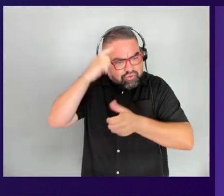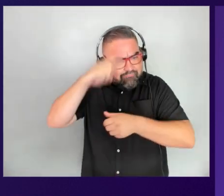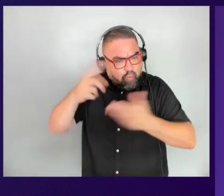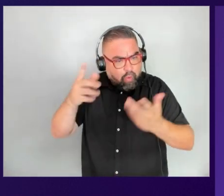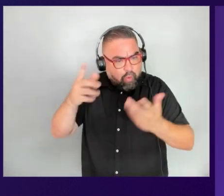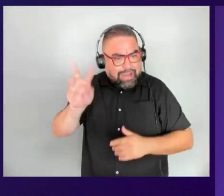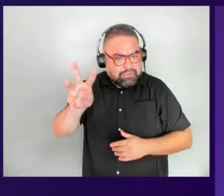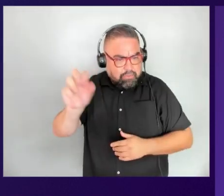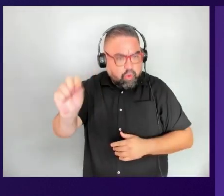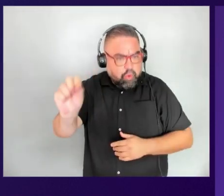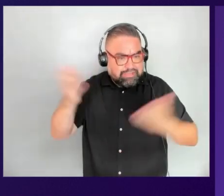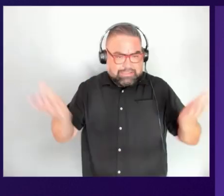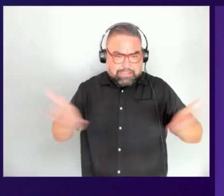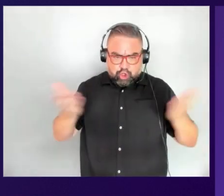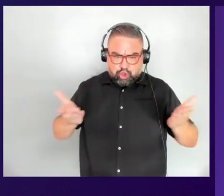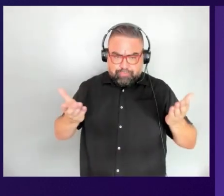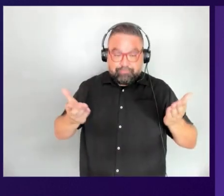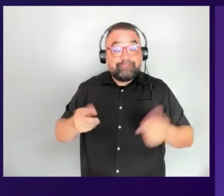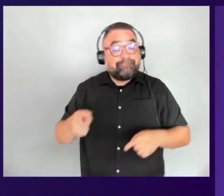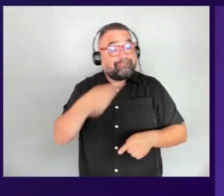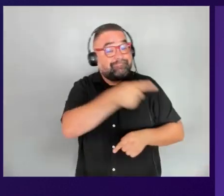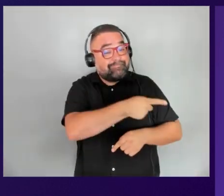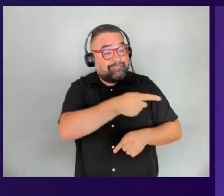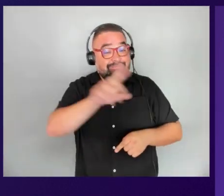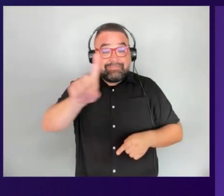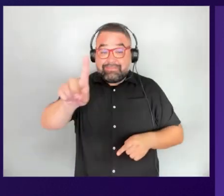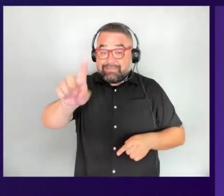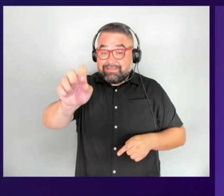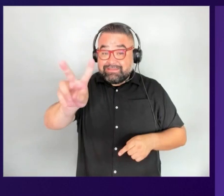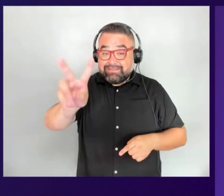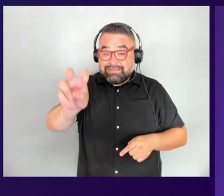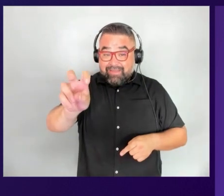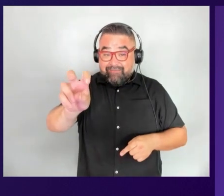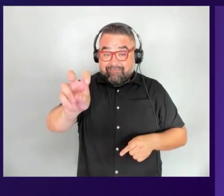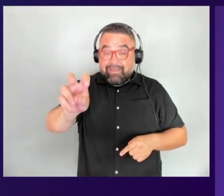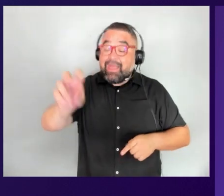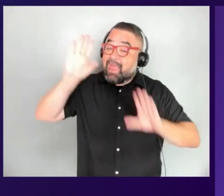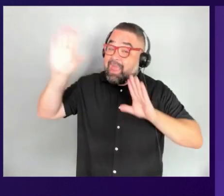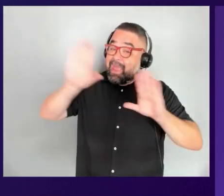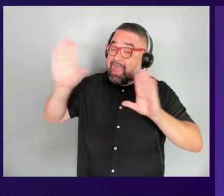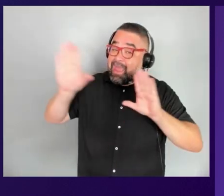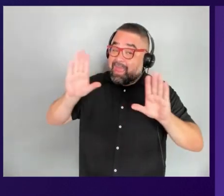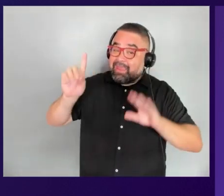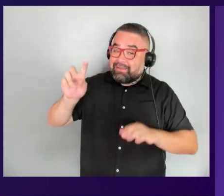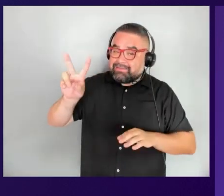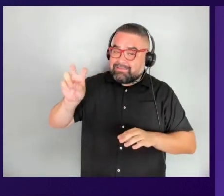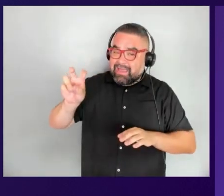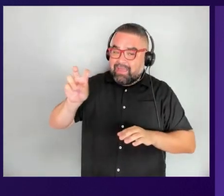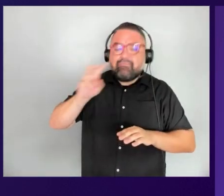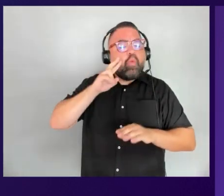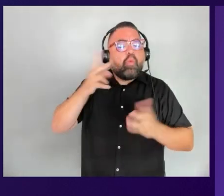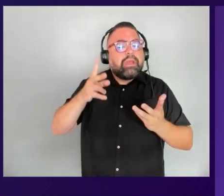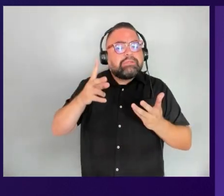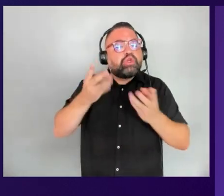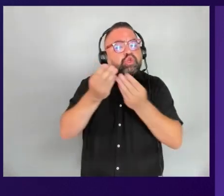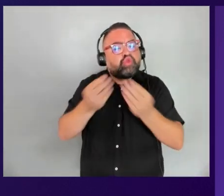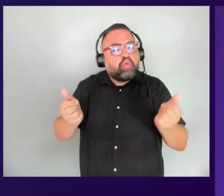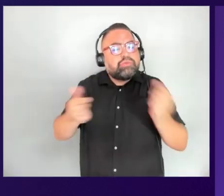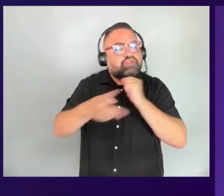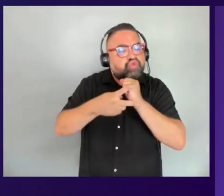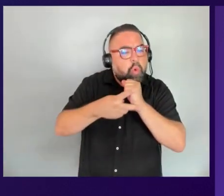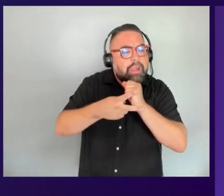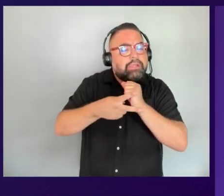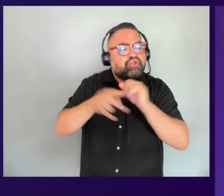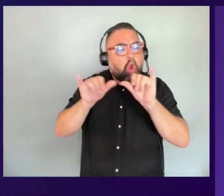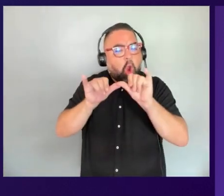AWS. I'm joined by my colleague, Dave DeLuca. Say hi, Dave. Hi, everyone. David DeLuca. I'm a senior storage solutions architect here at AWS. Thanks